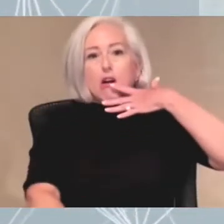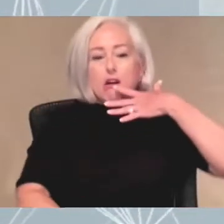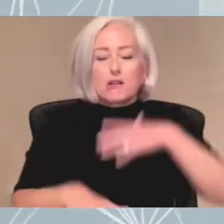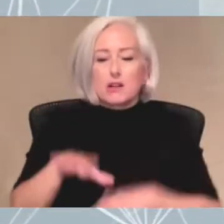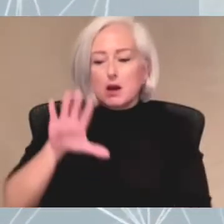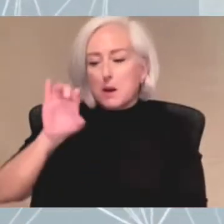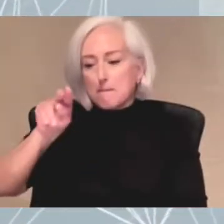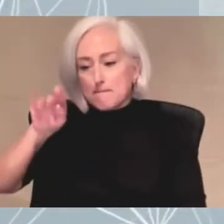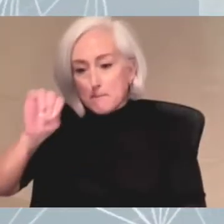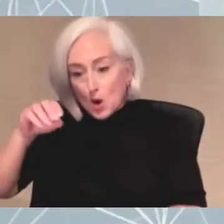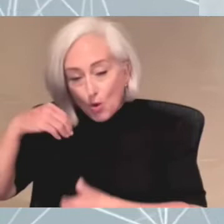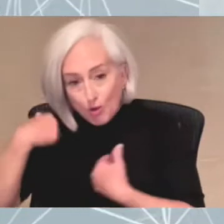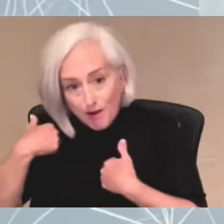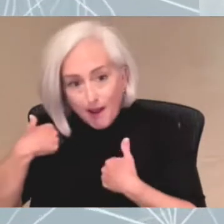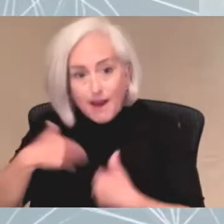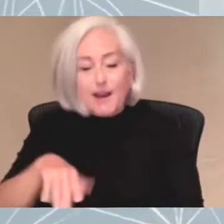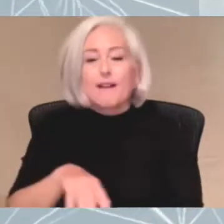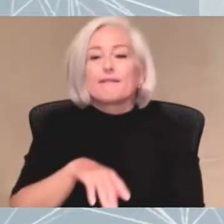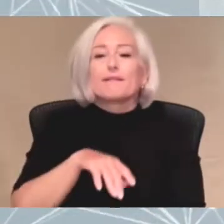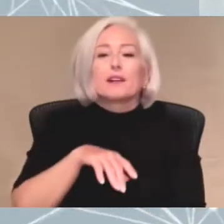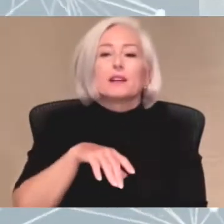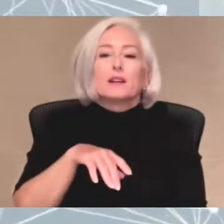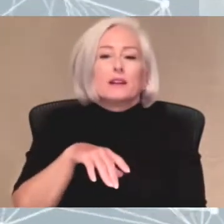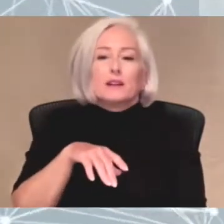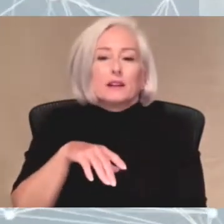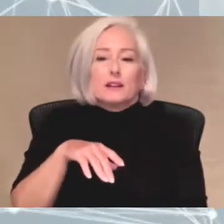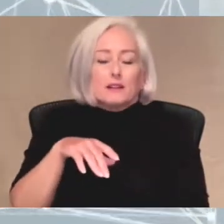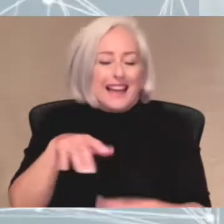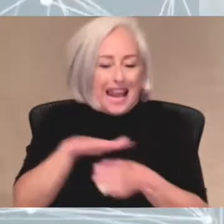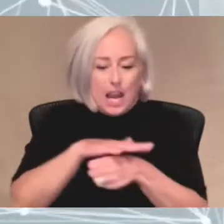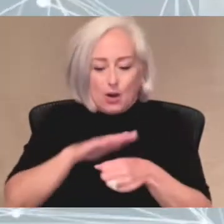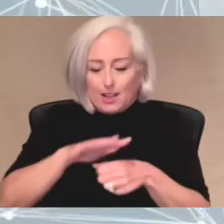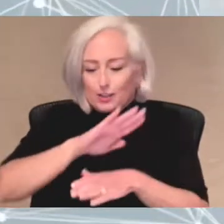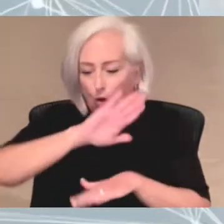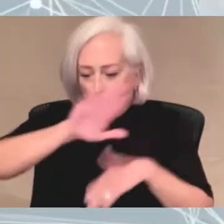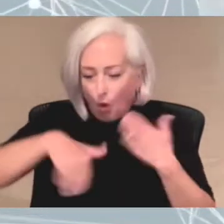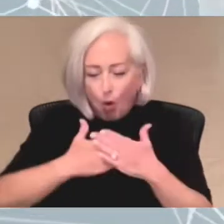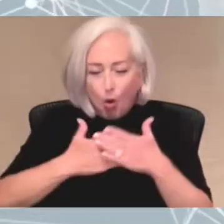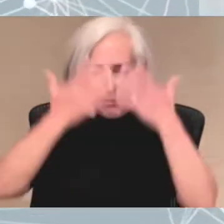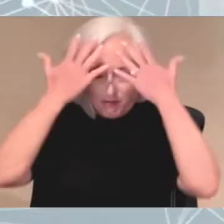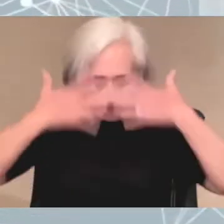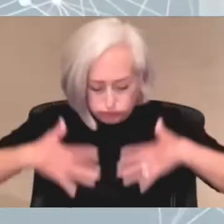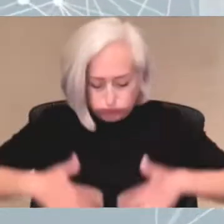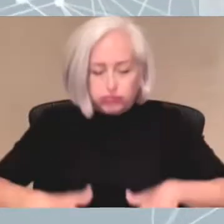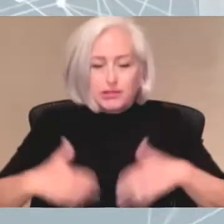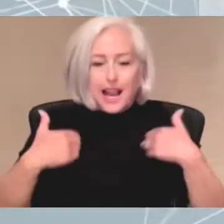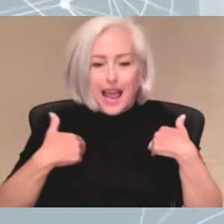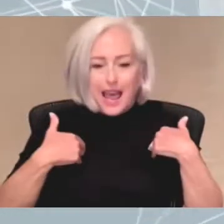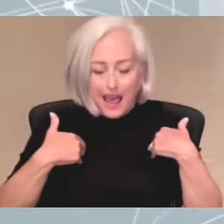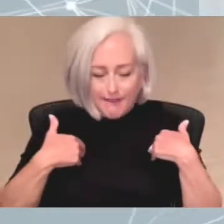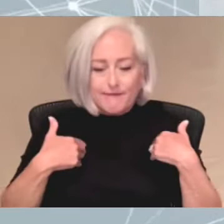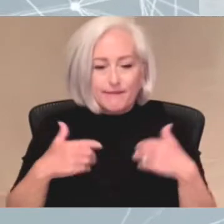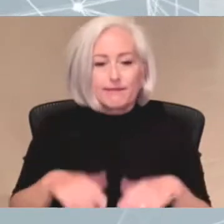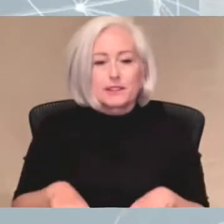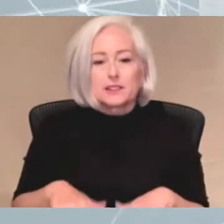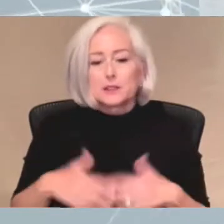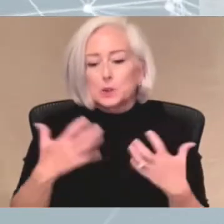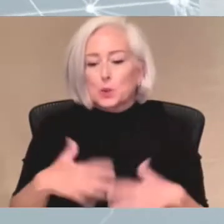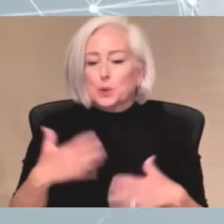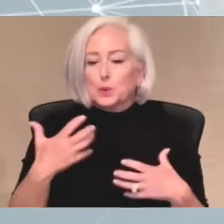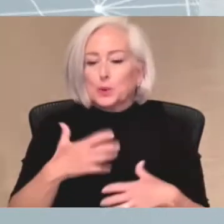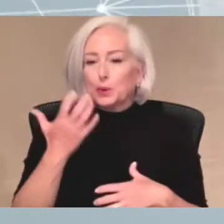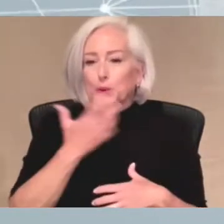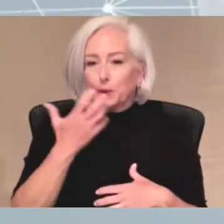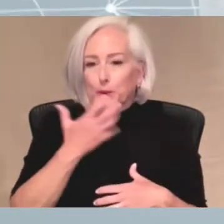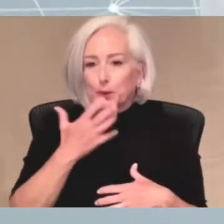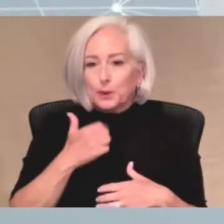had hot spots all over on the tumor scan. We were given quite a